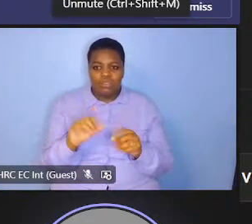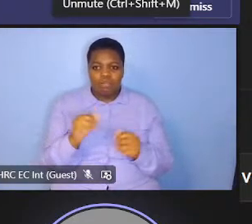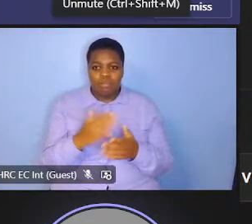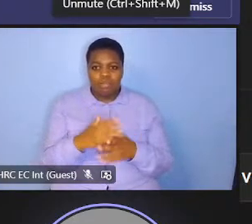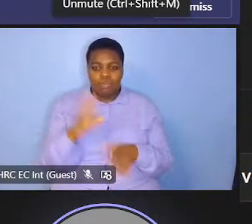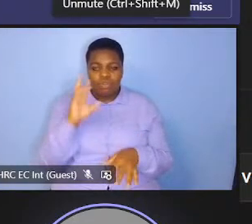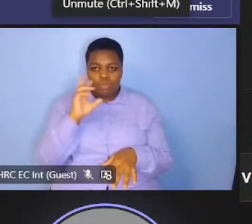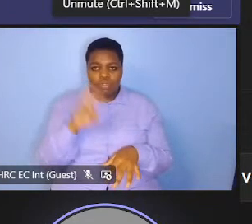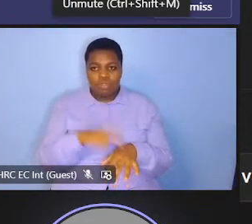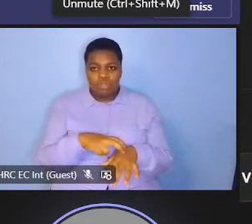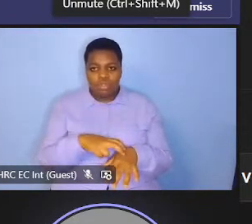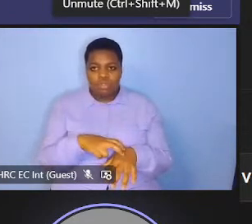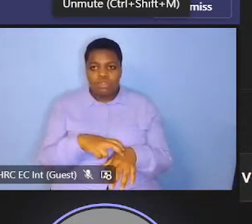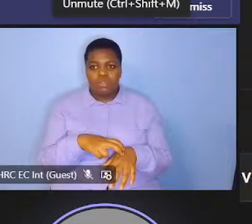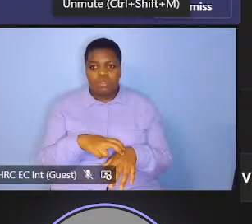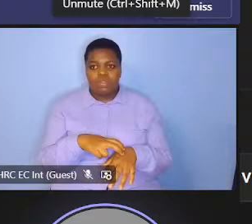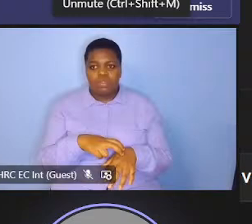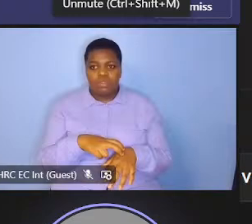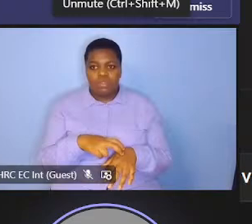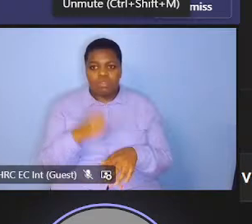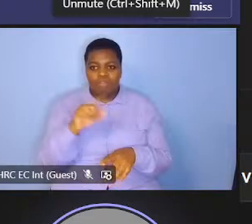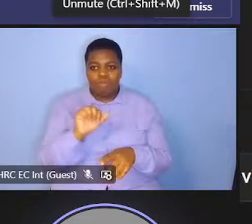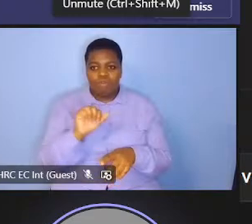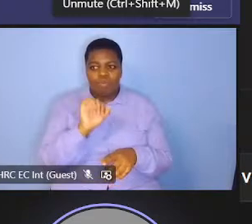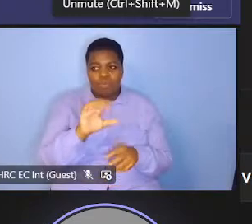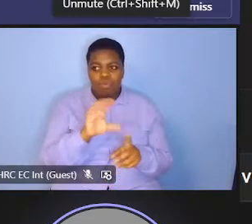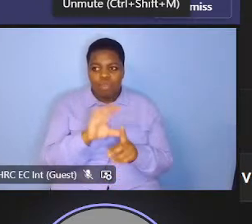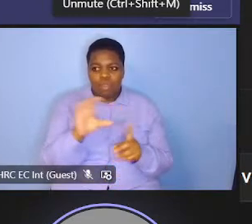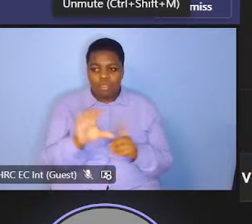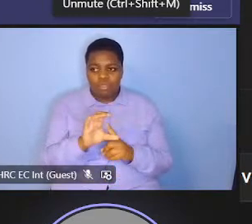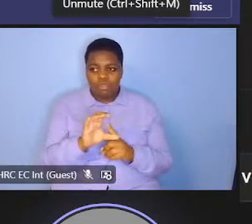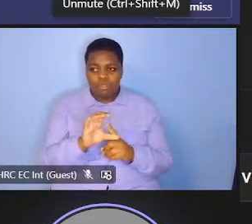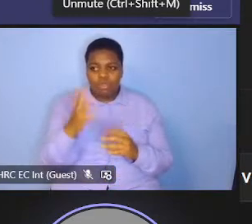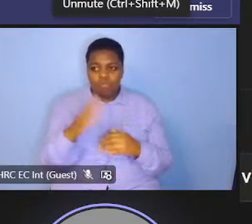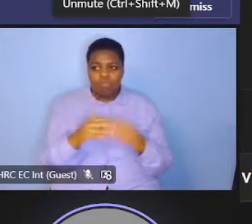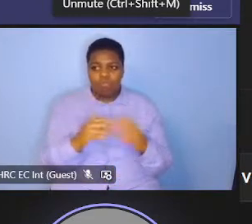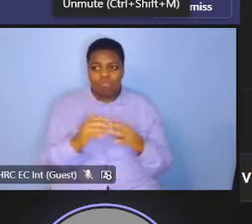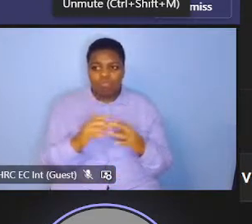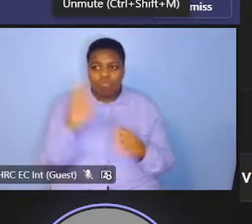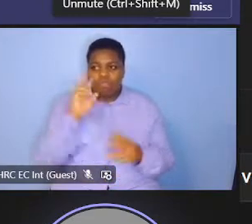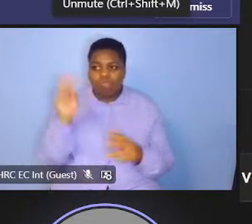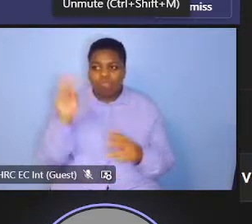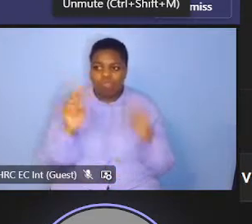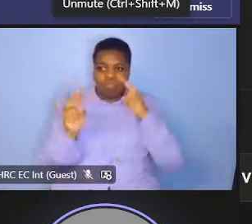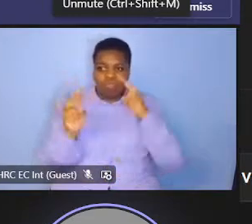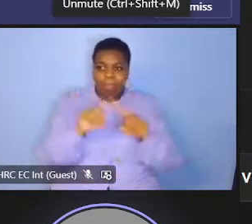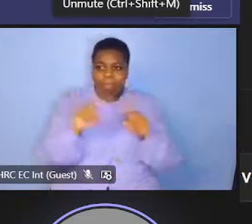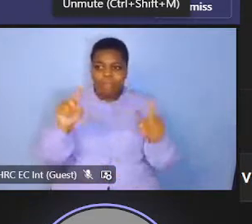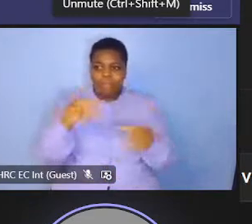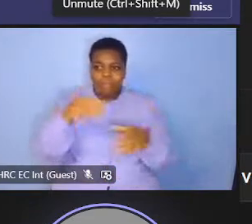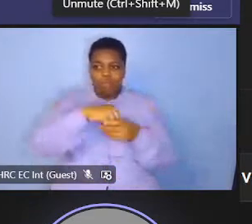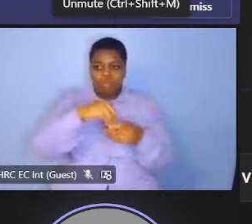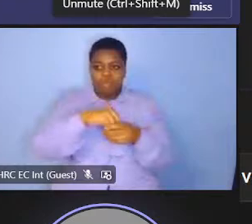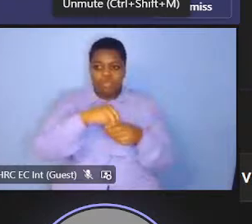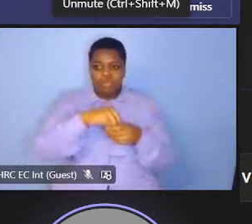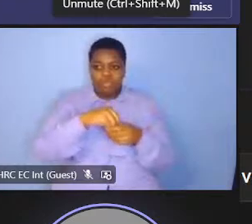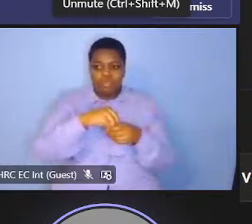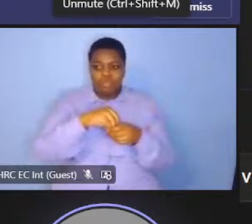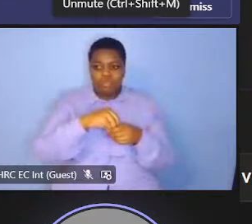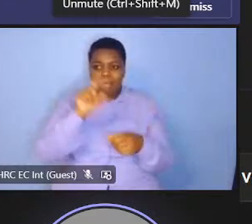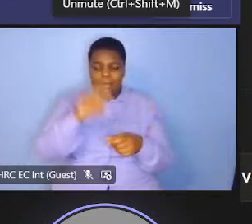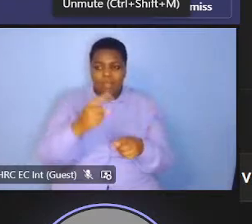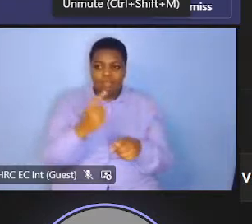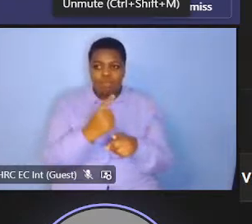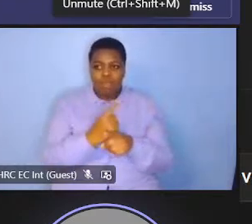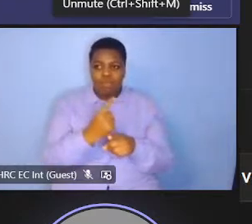having imposed your cultural perspective or cultural view. But the content should be in a way